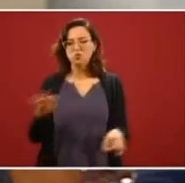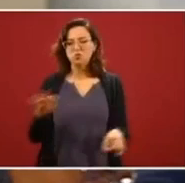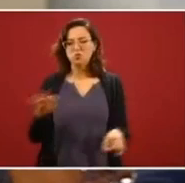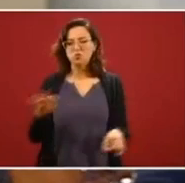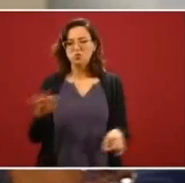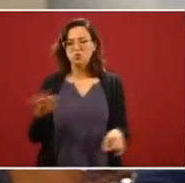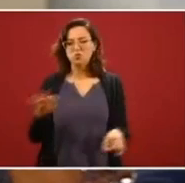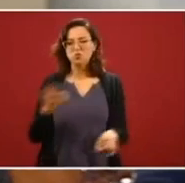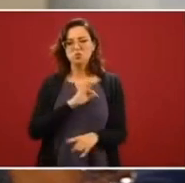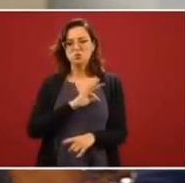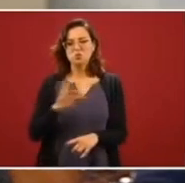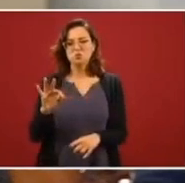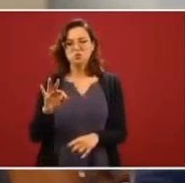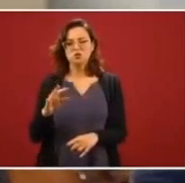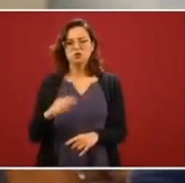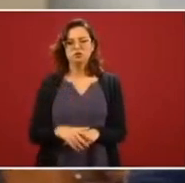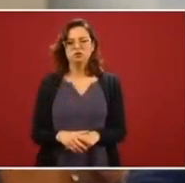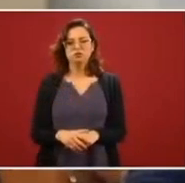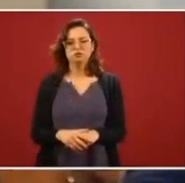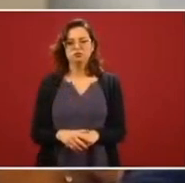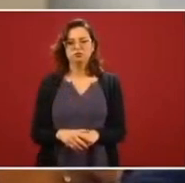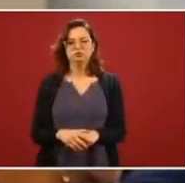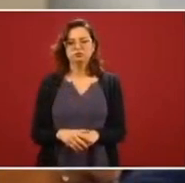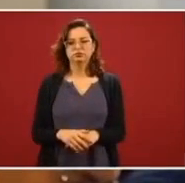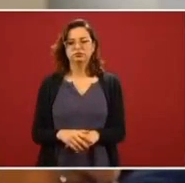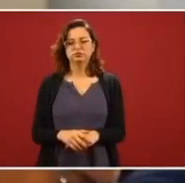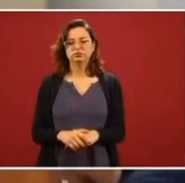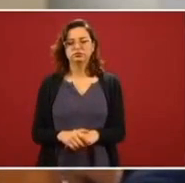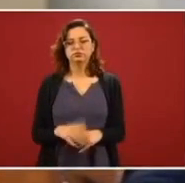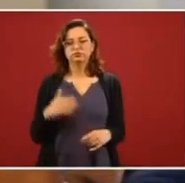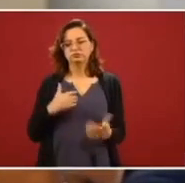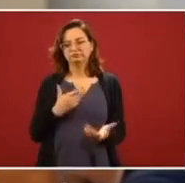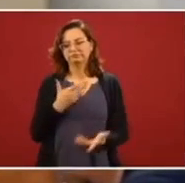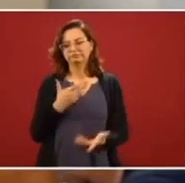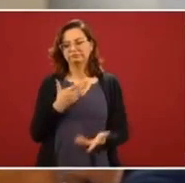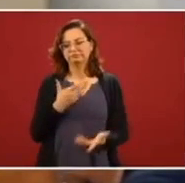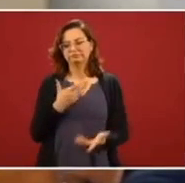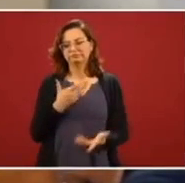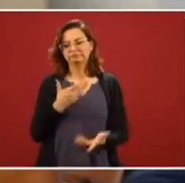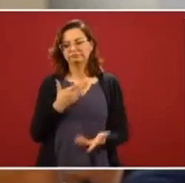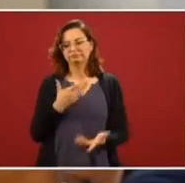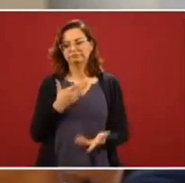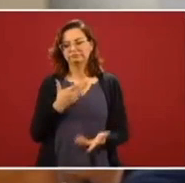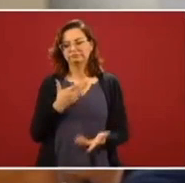developed. Yo con todo respeto a lo